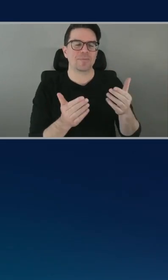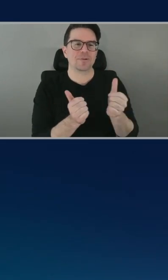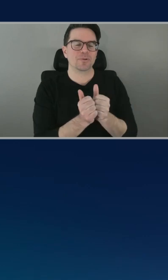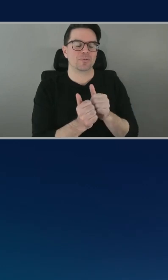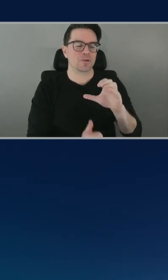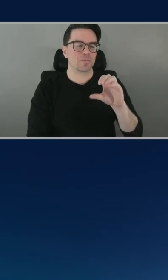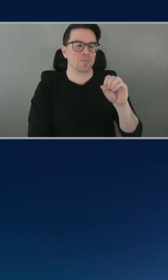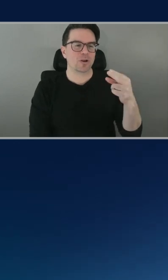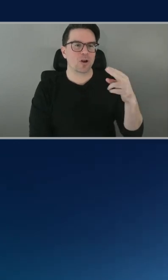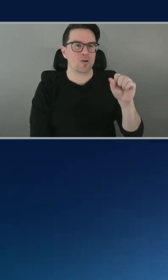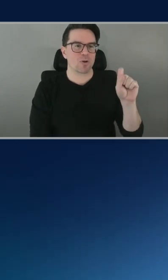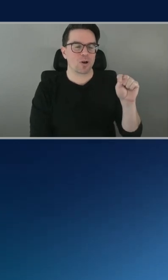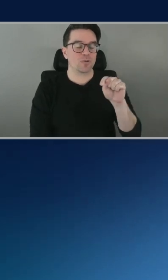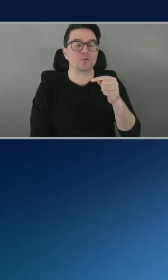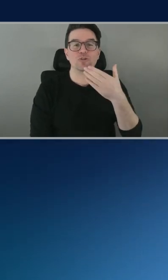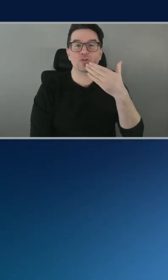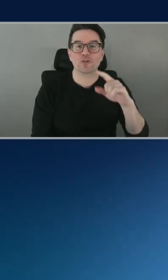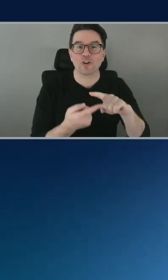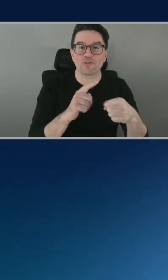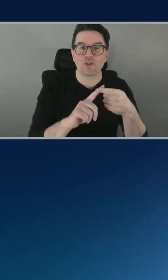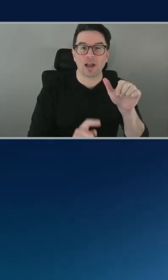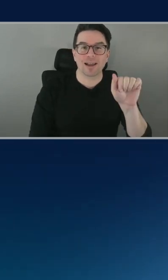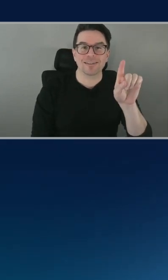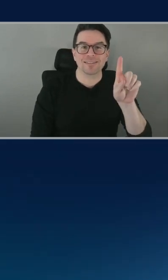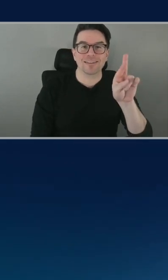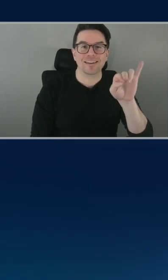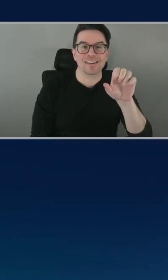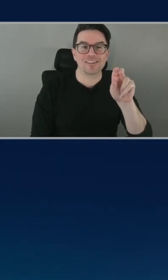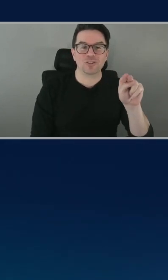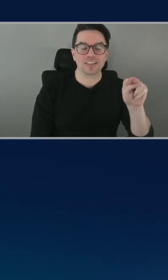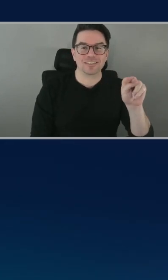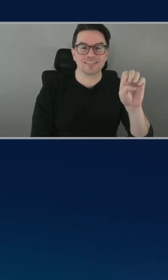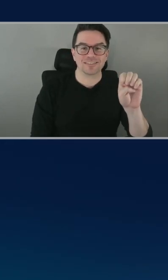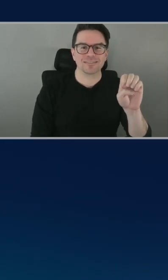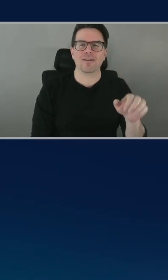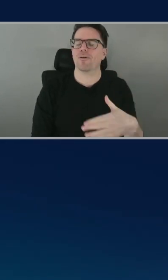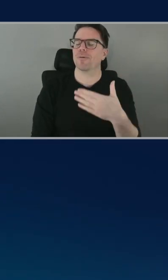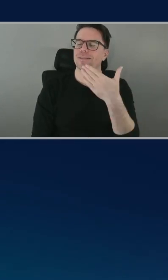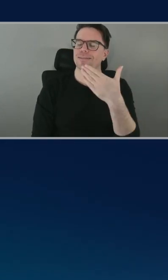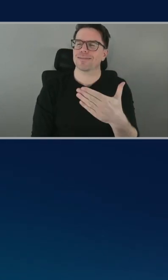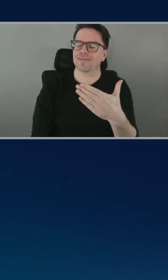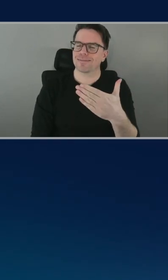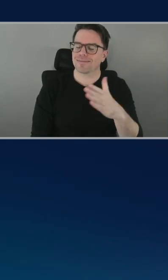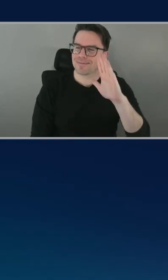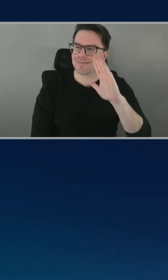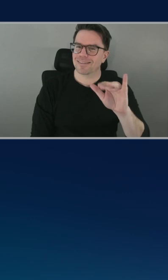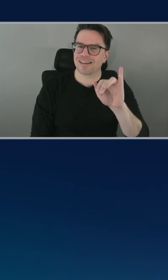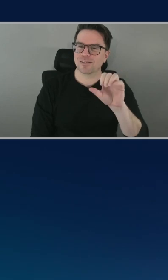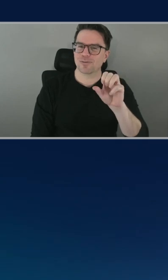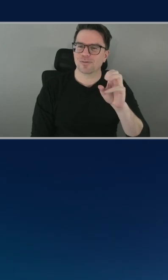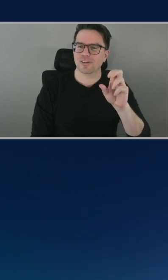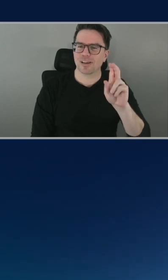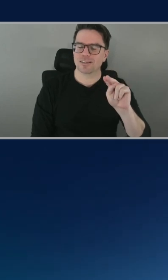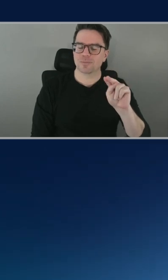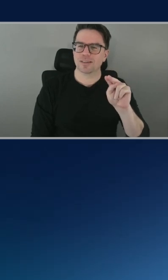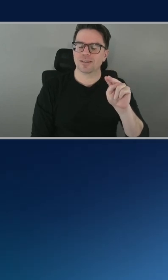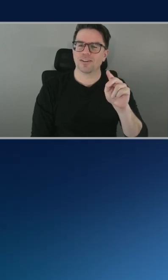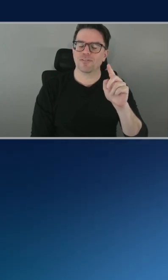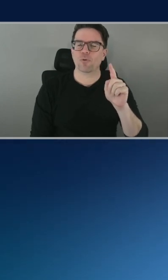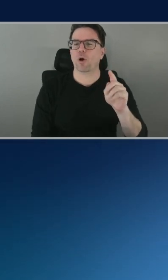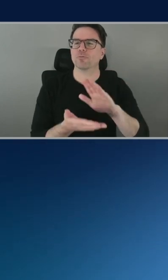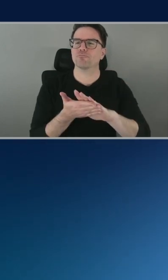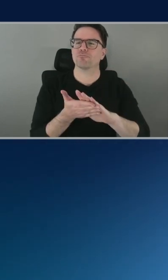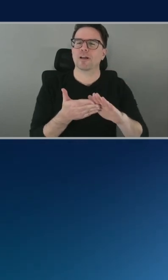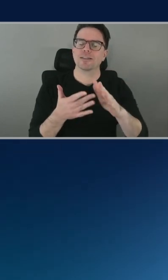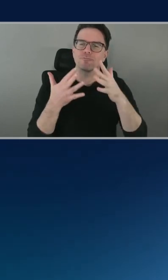friend, Adrian. Hello, Jasmine. Thank you for that lovely send-off. And surely you're embellishing. I'm not exactly lovely, nor am